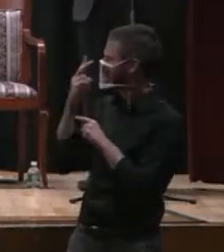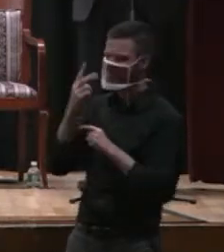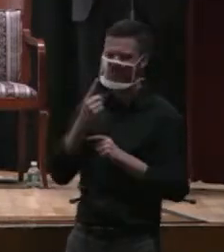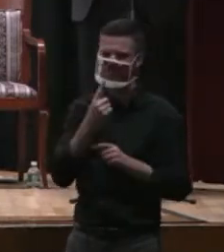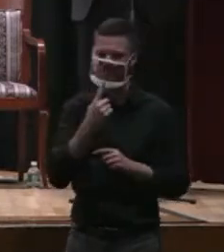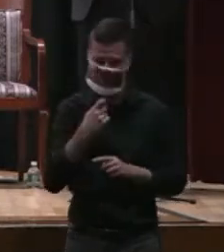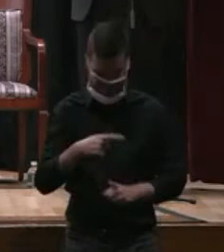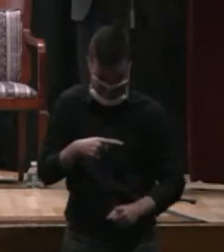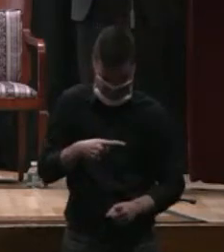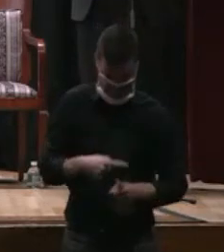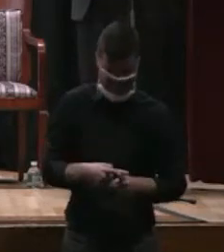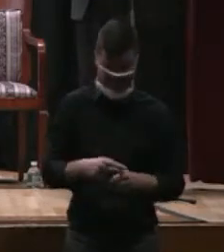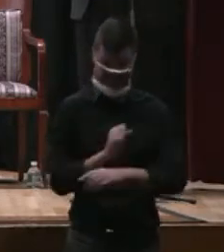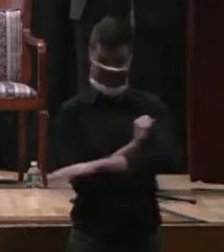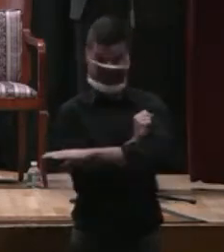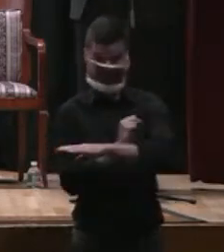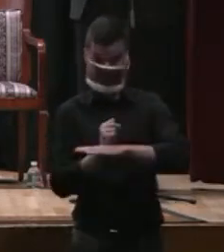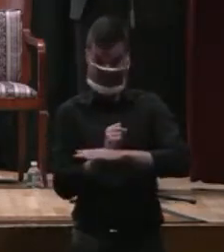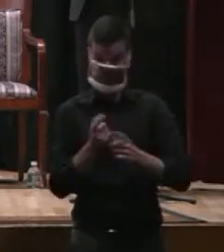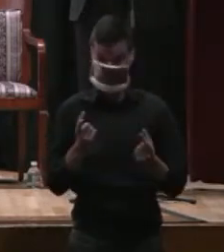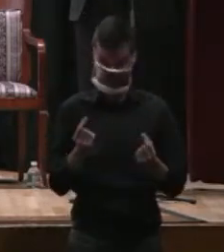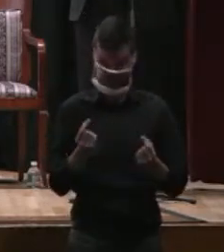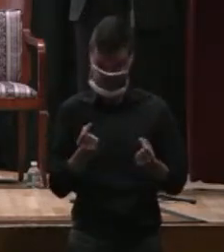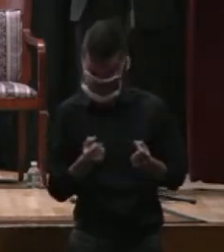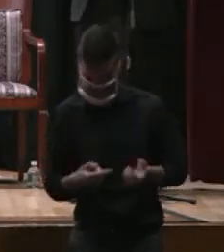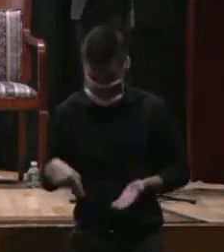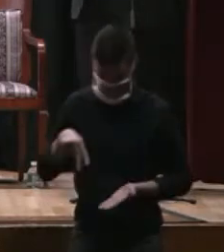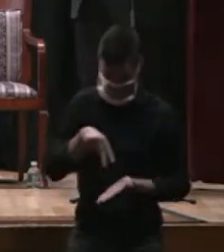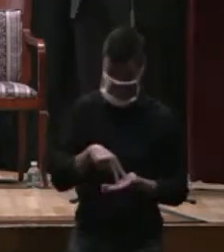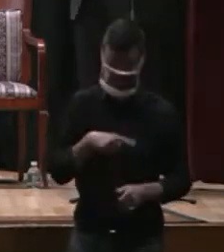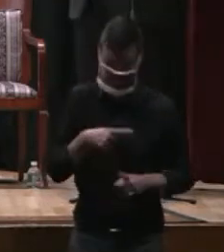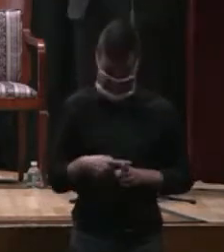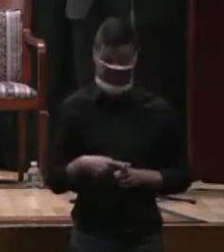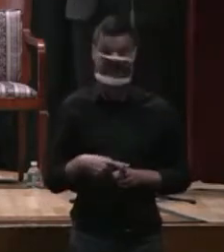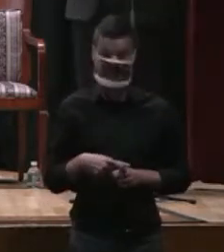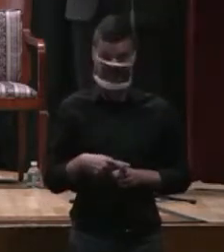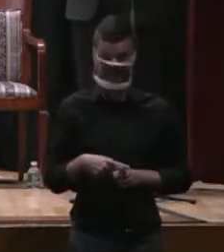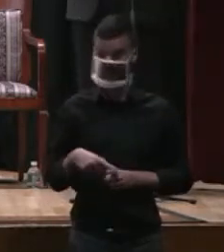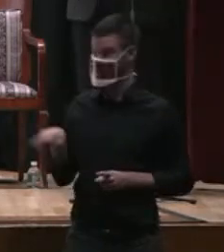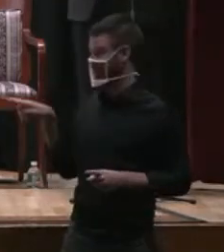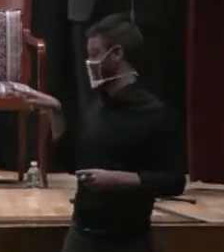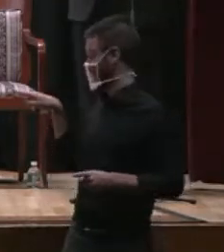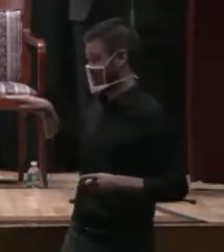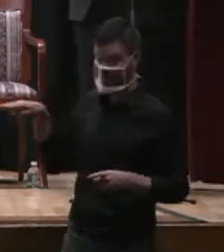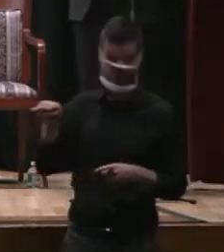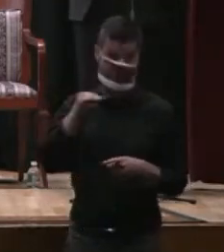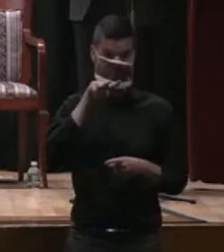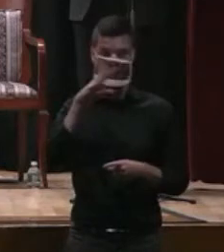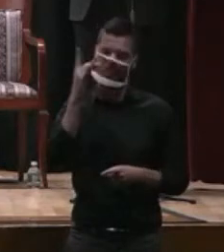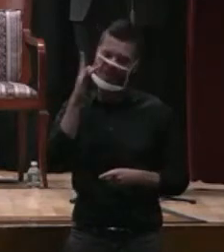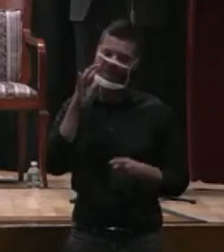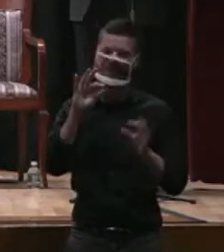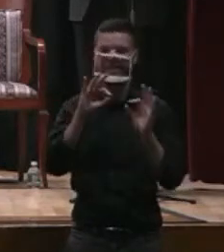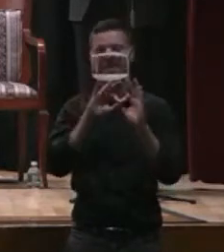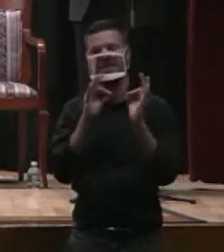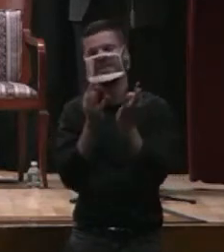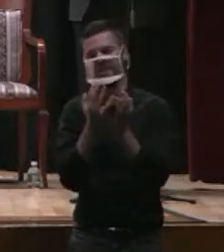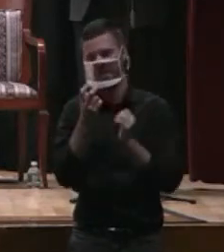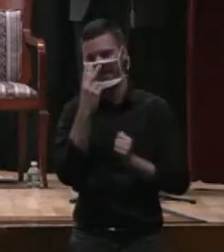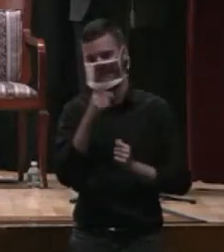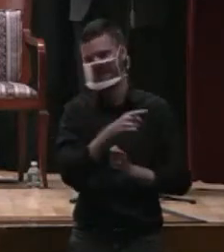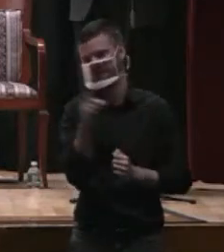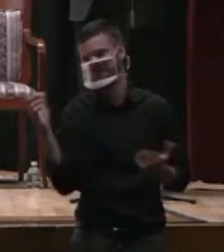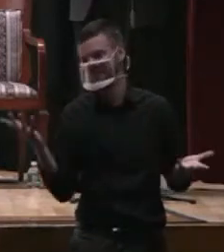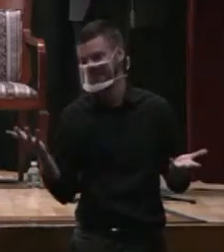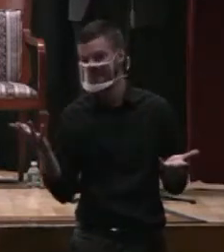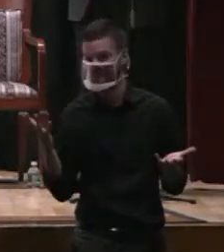X on the stage. Stand on the X. Face back out, because your family would probably like to see you